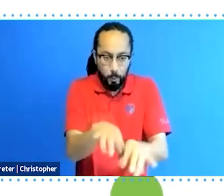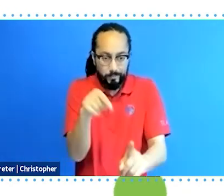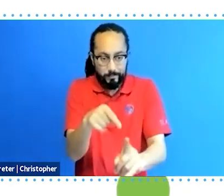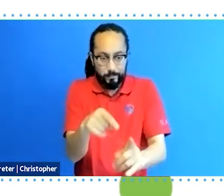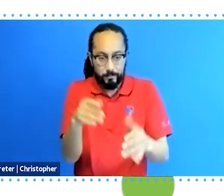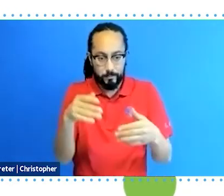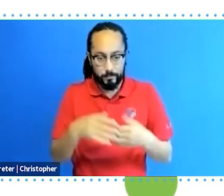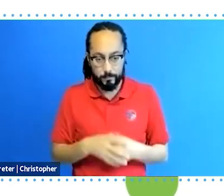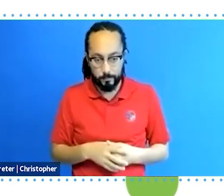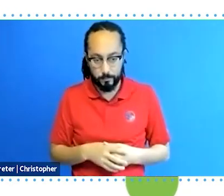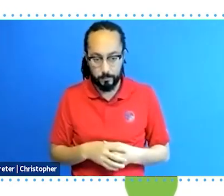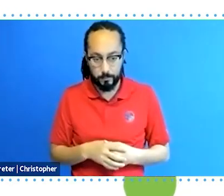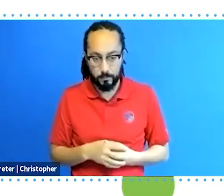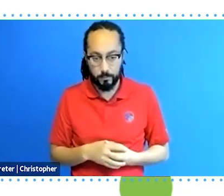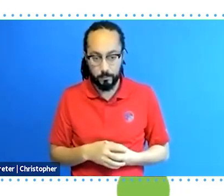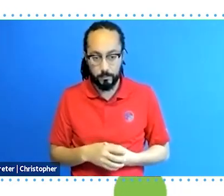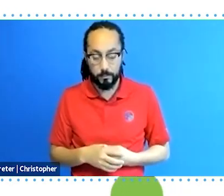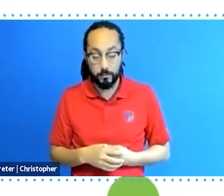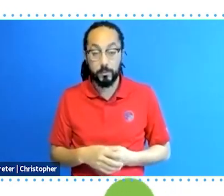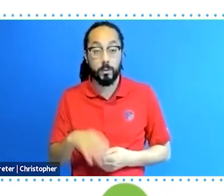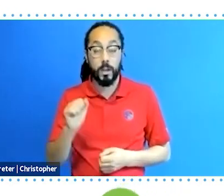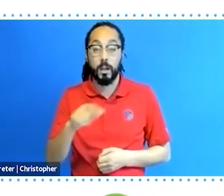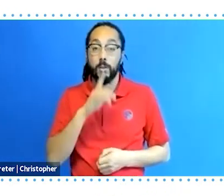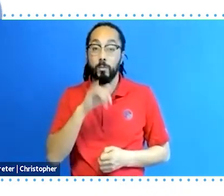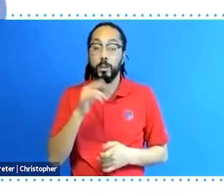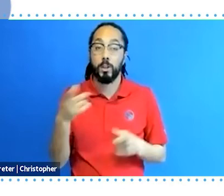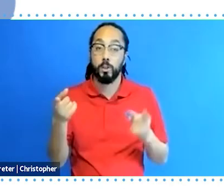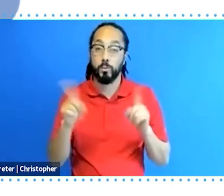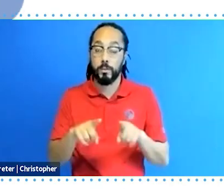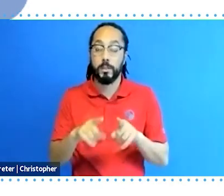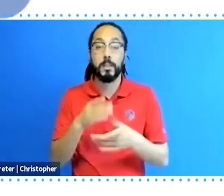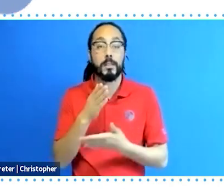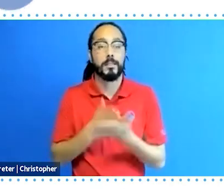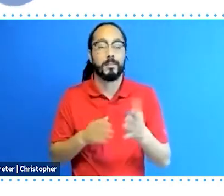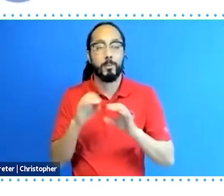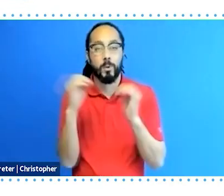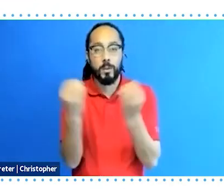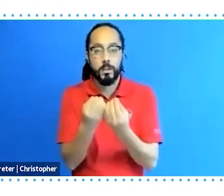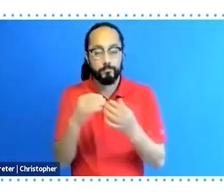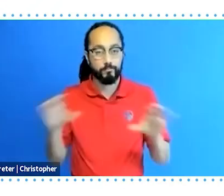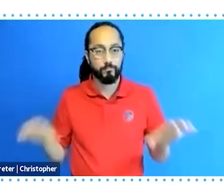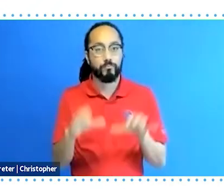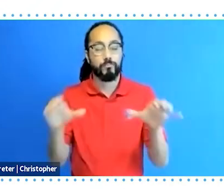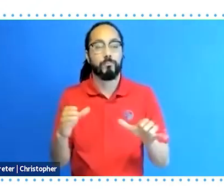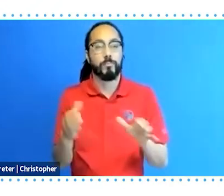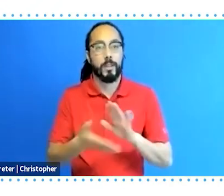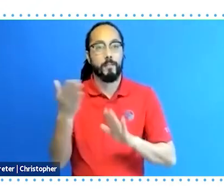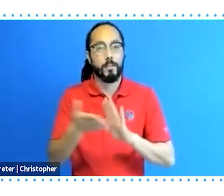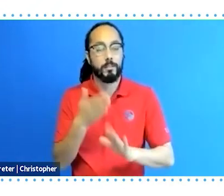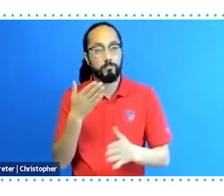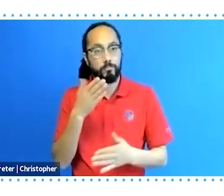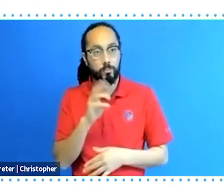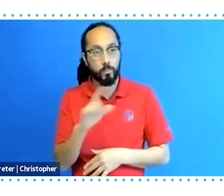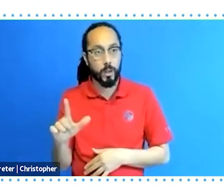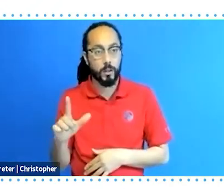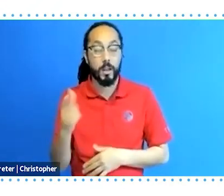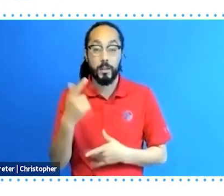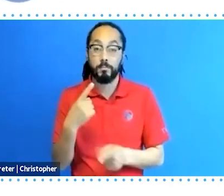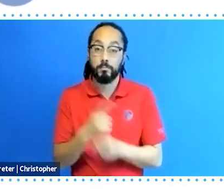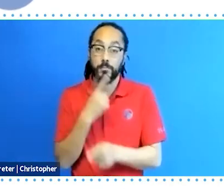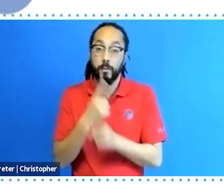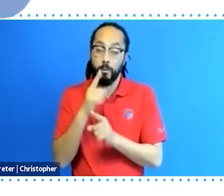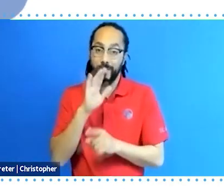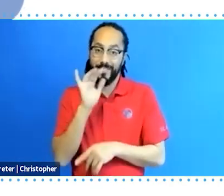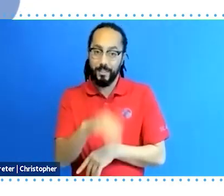because some organizations are doing governance very, very well, and it's the right thing for that organization. And I do think